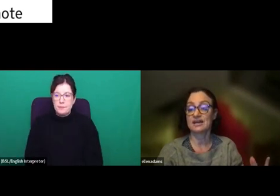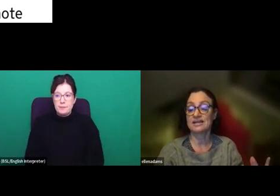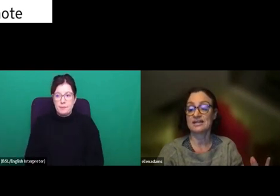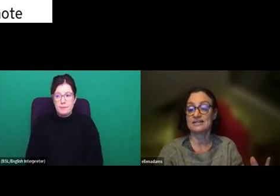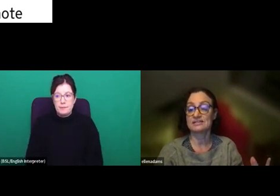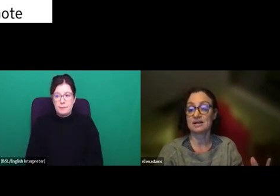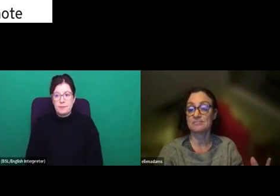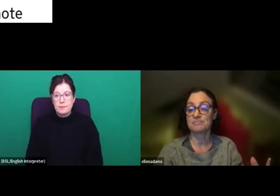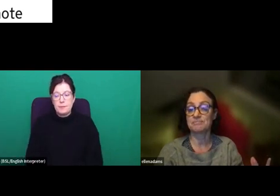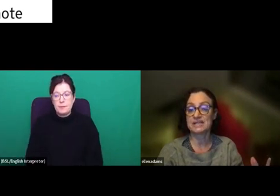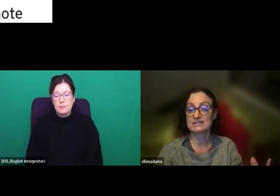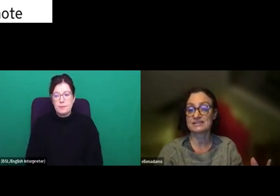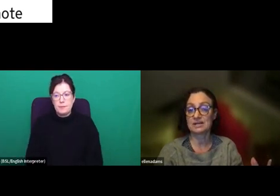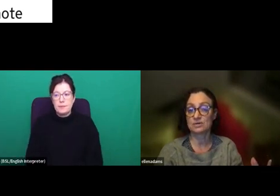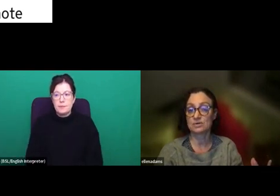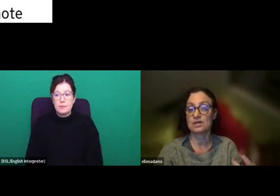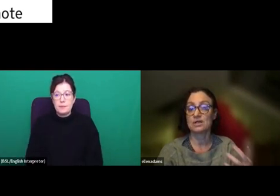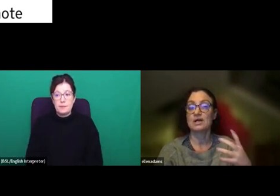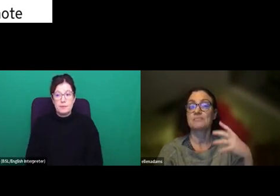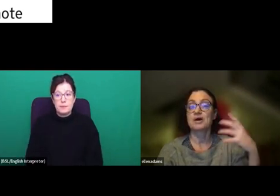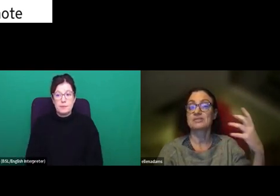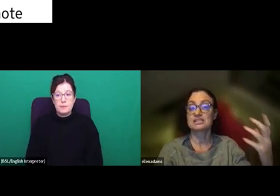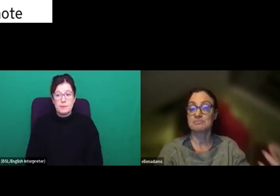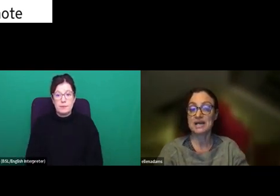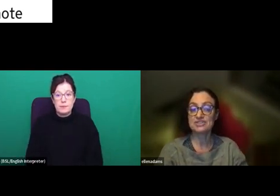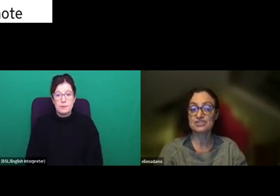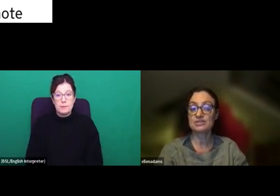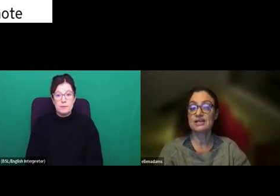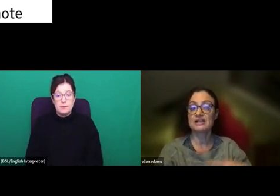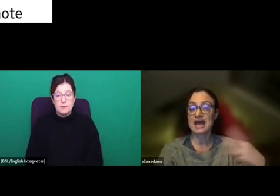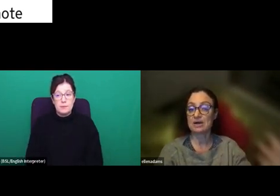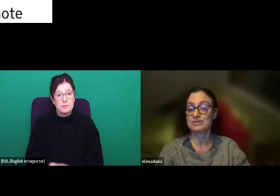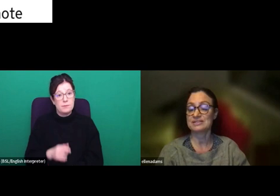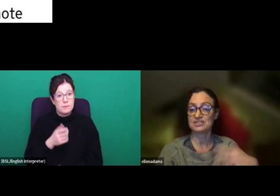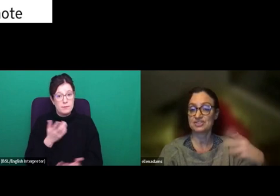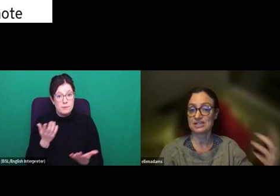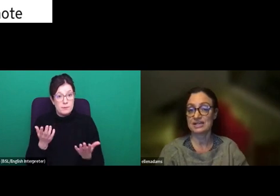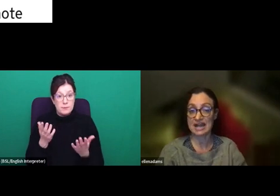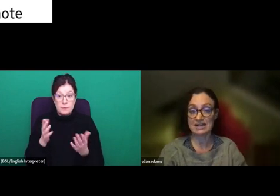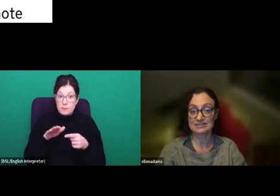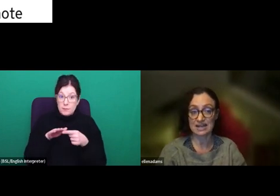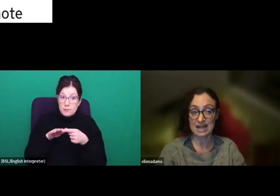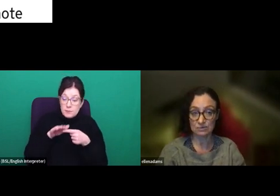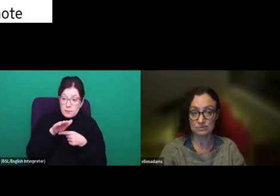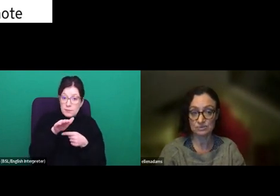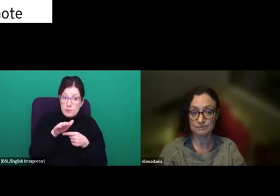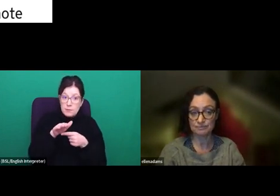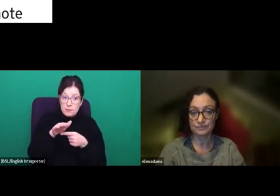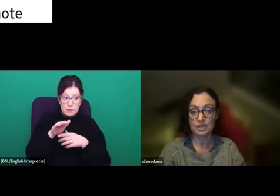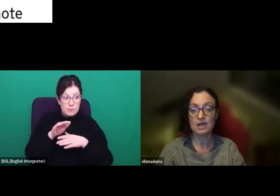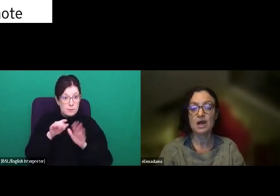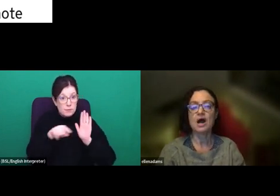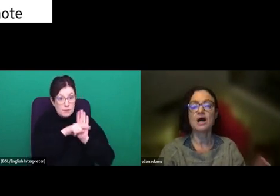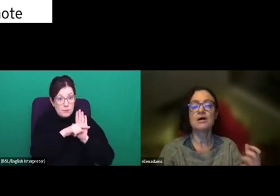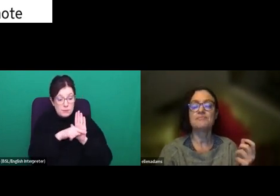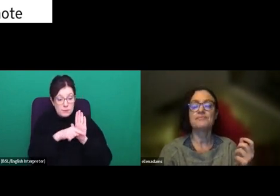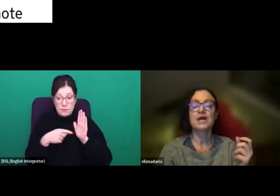that there is BSL participation in how this actually acts out.